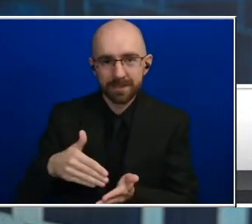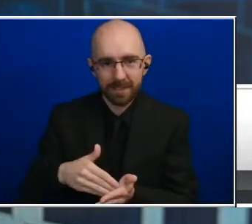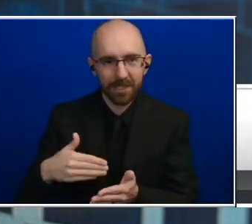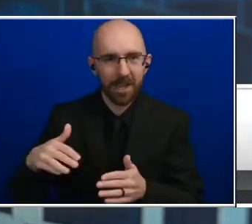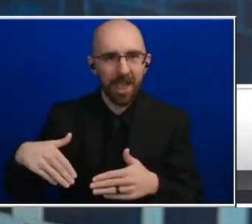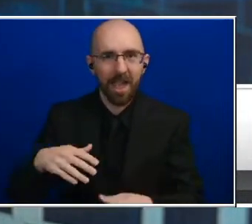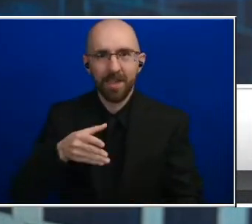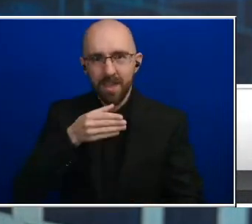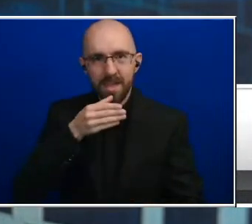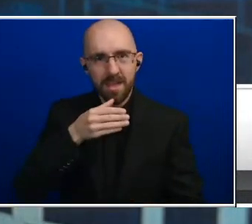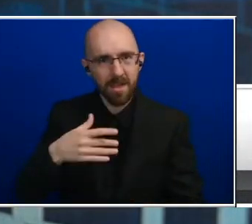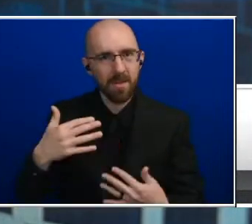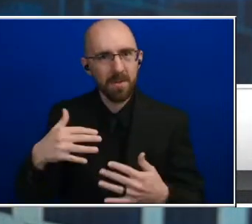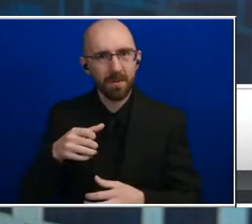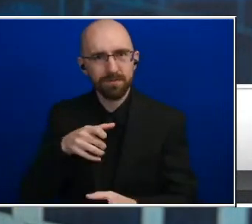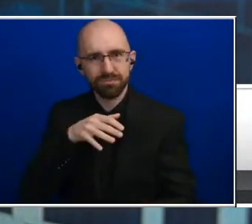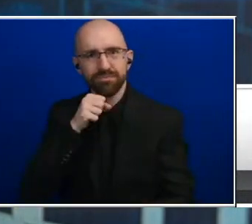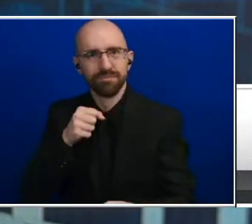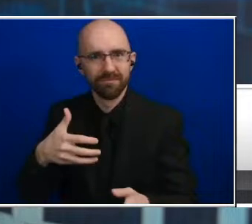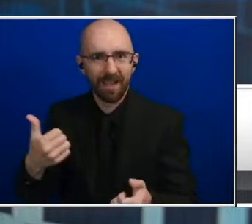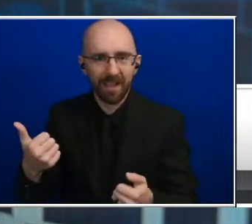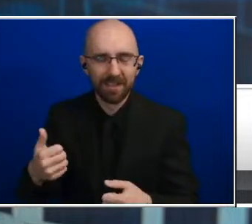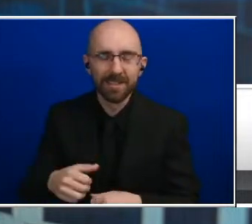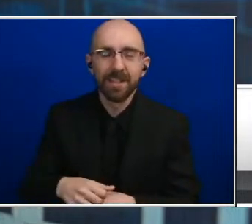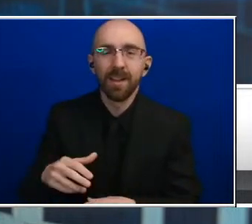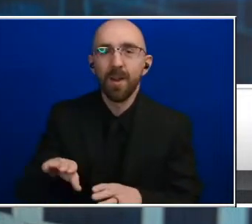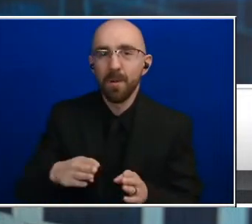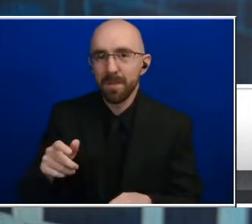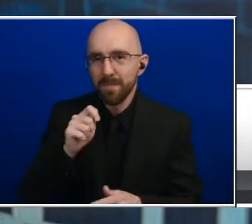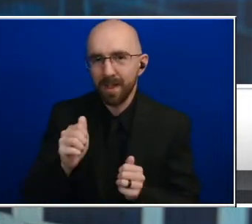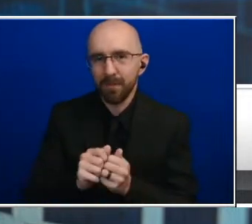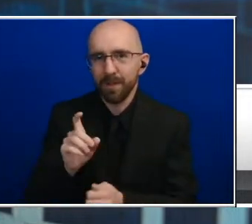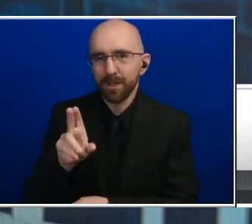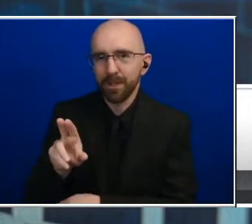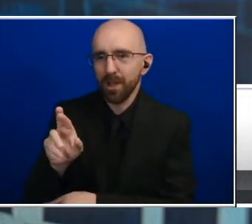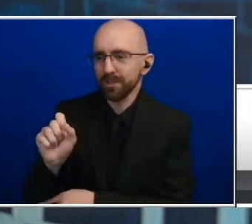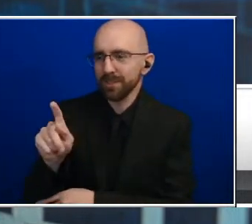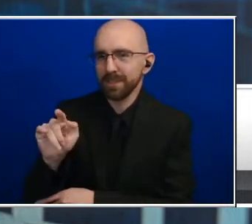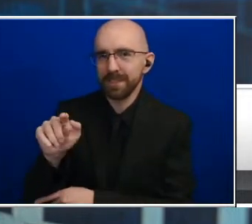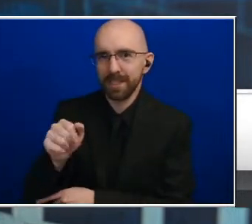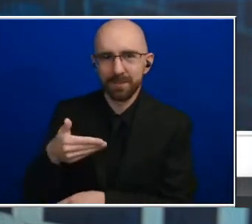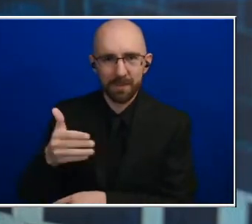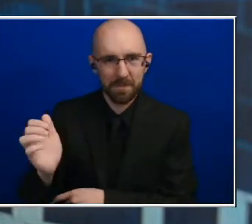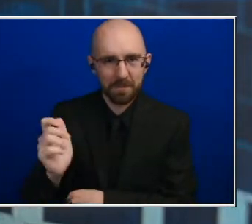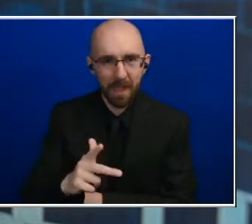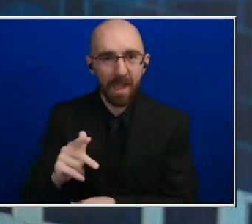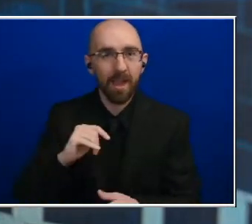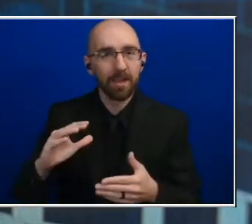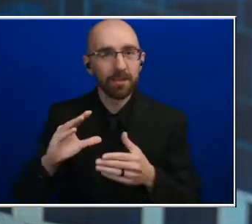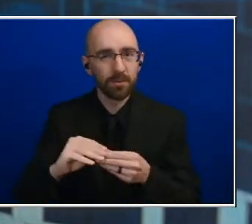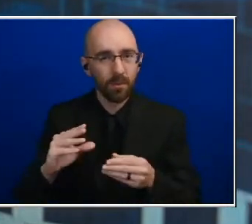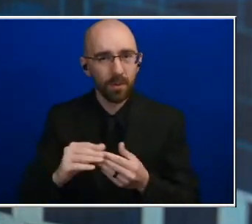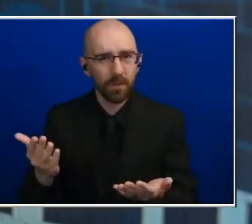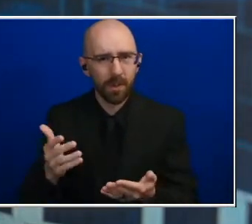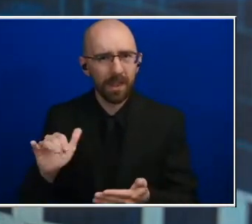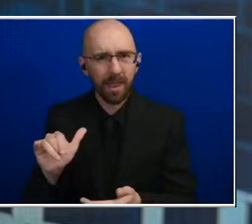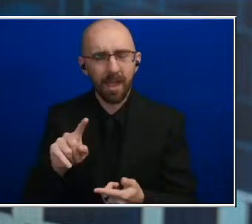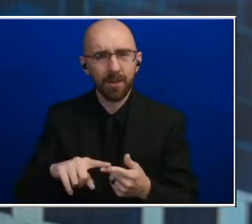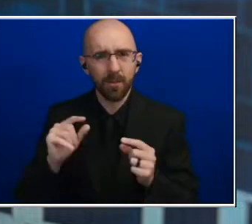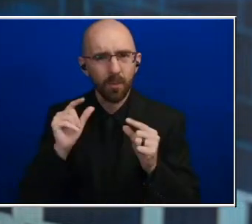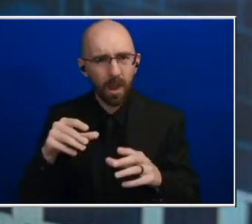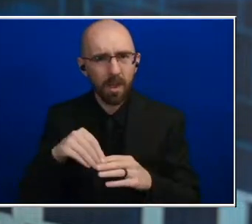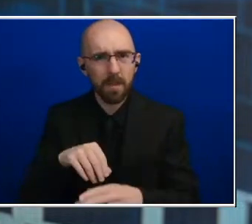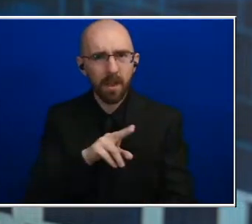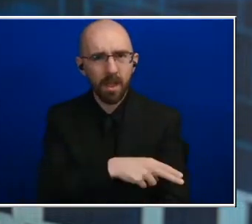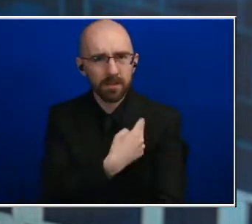Welcome back to Open Mics with Dr. Stites. Today we're hearing the story of what it's like to wake up in a hospital,